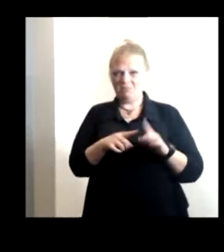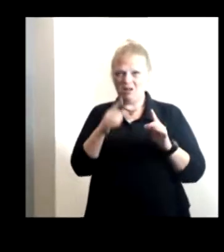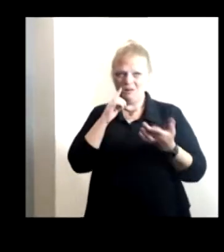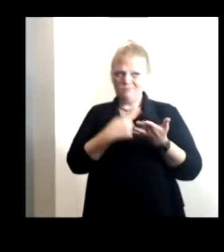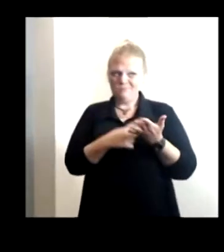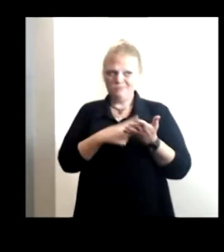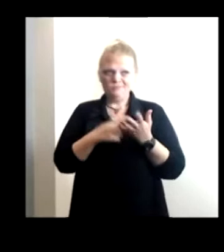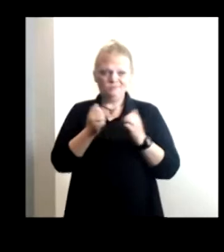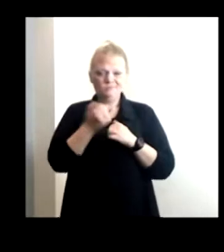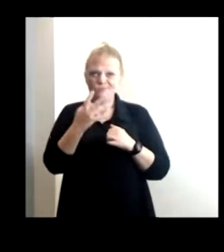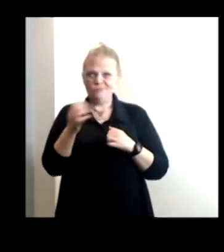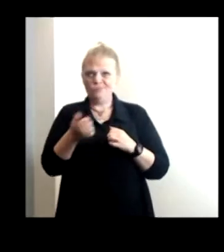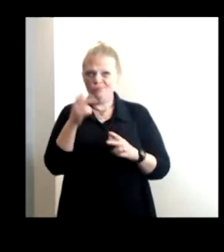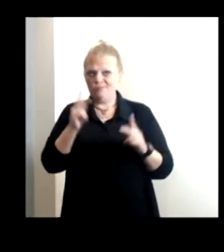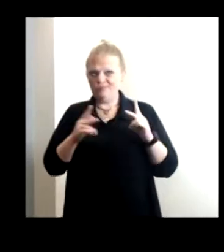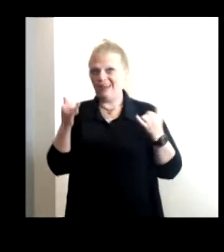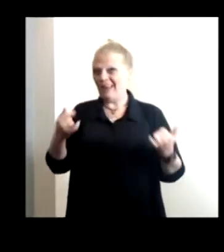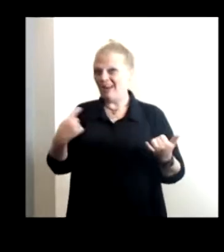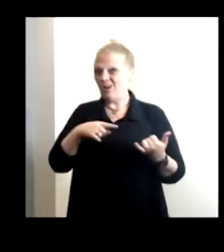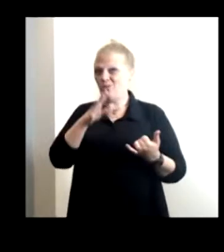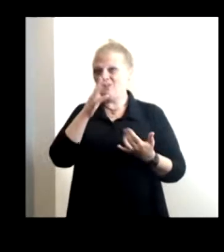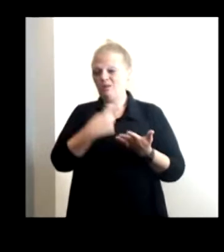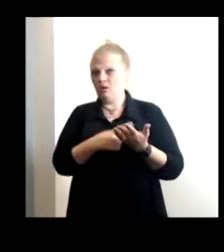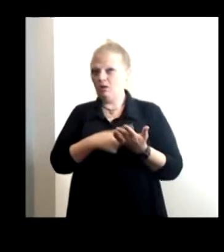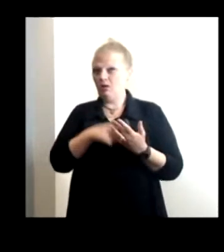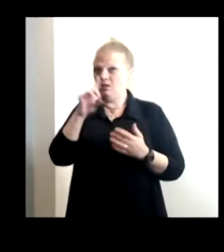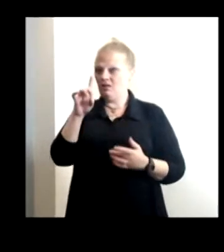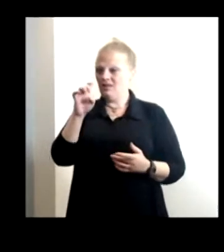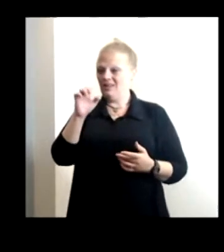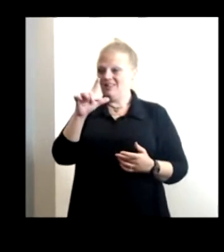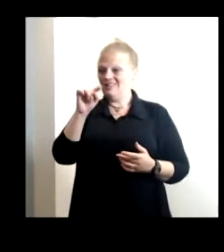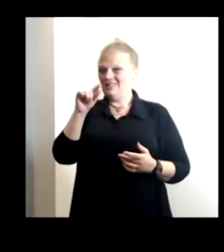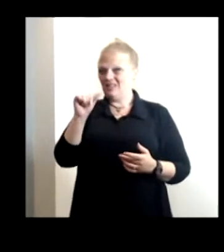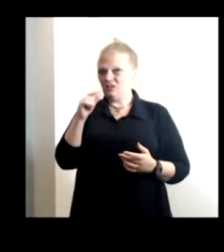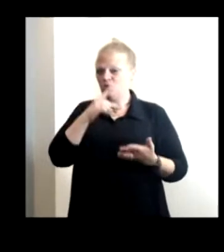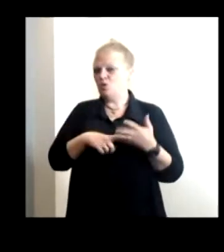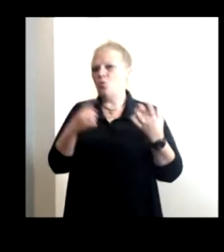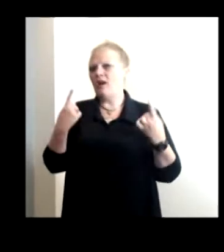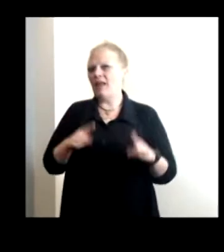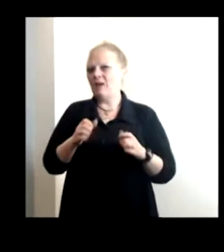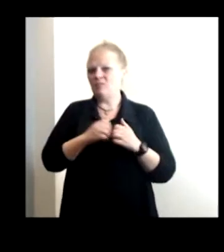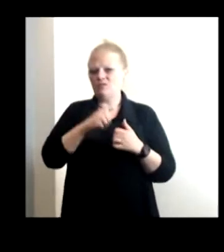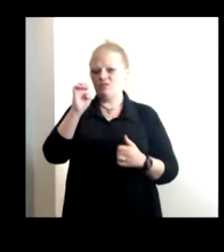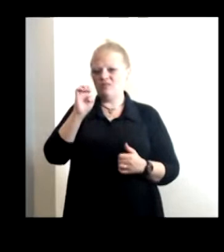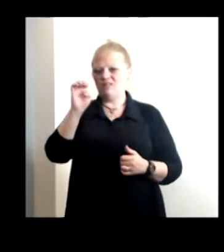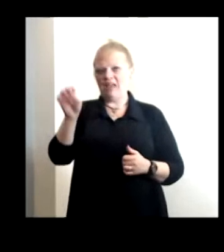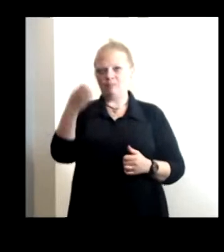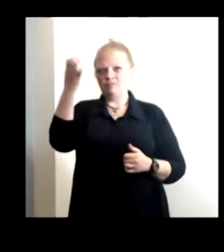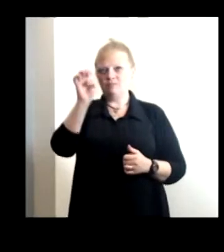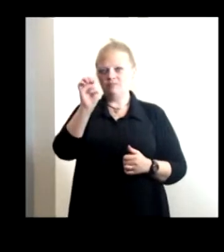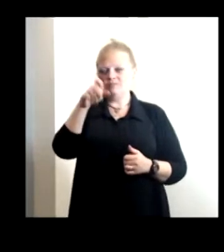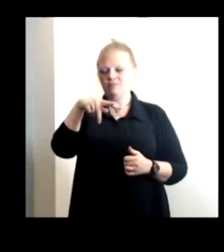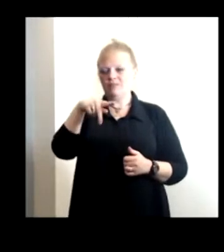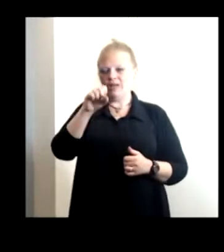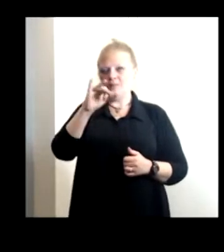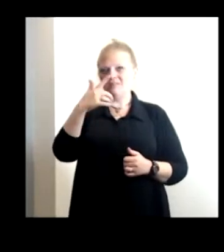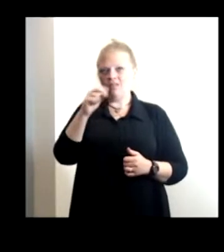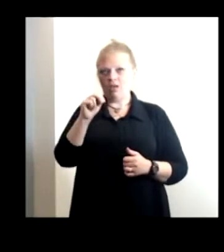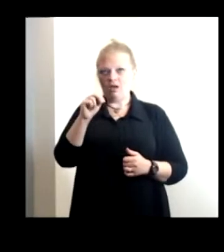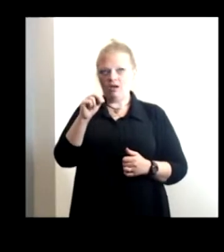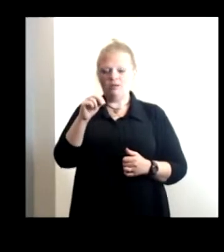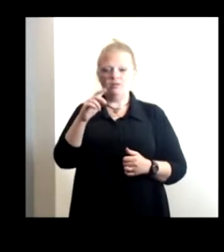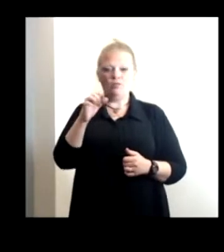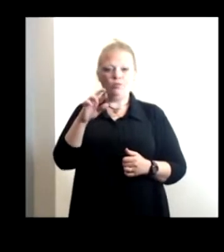a few other people lately, we now are talking about the Delta variant. What happens when they start talking about the Epsilon variant or the Gamma